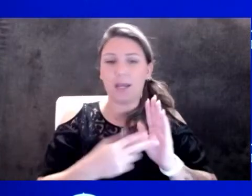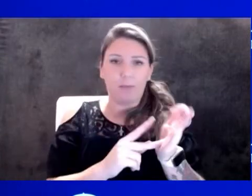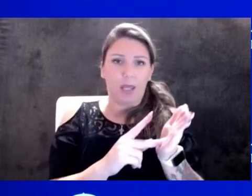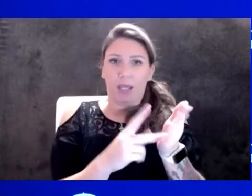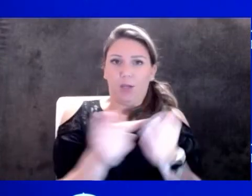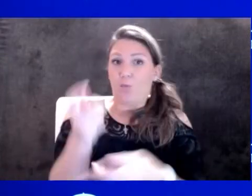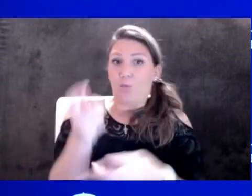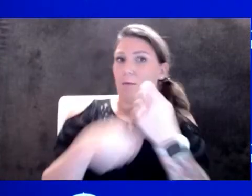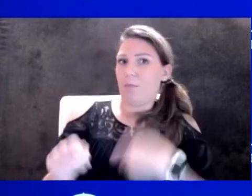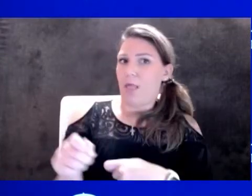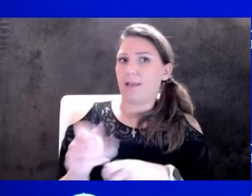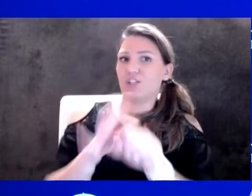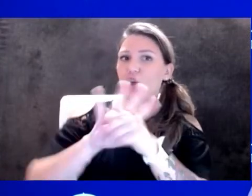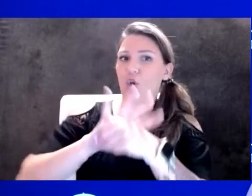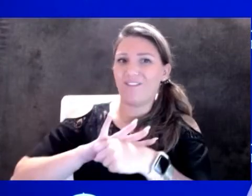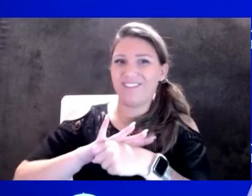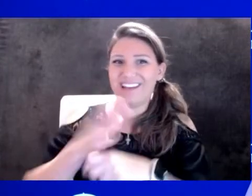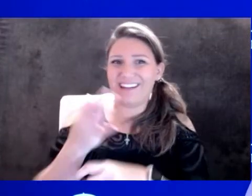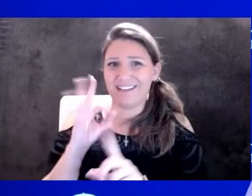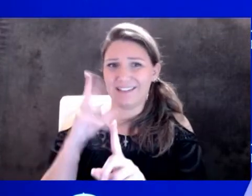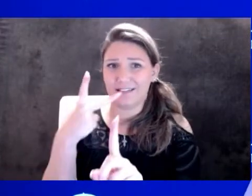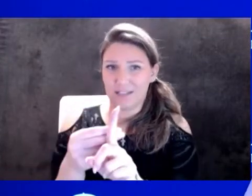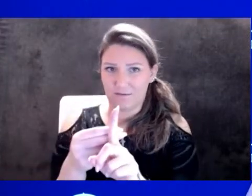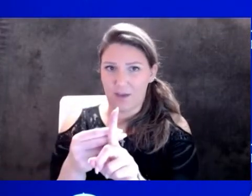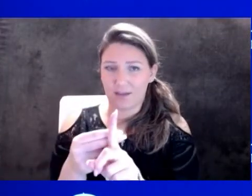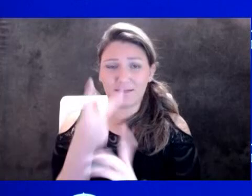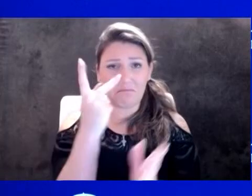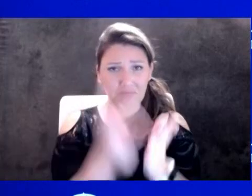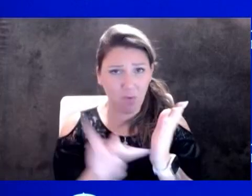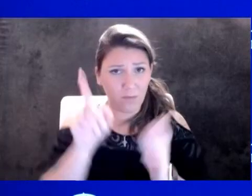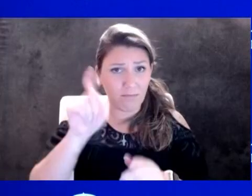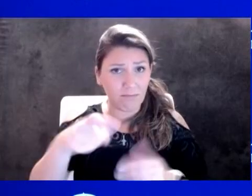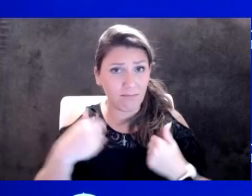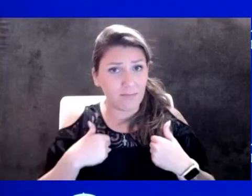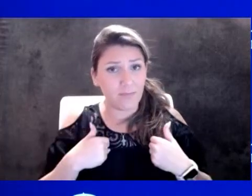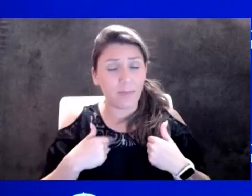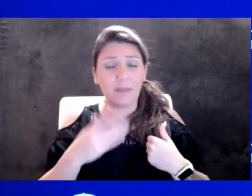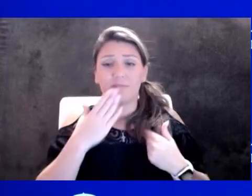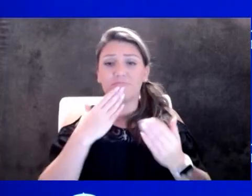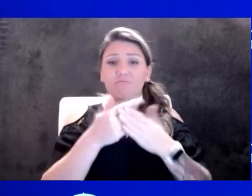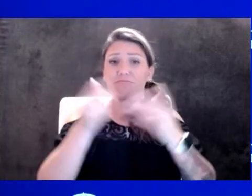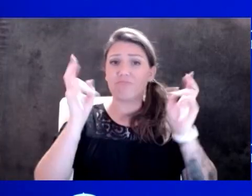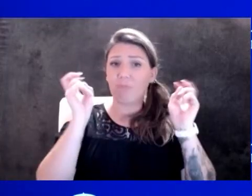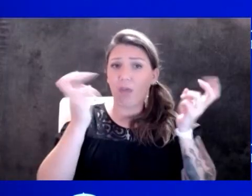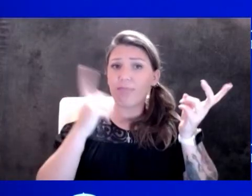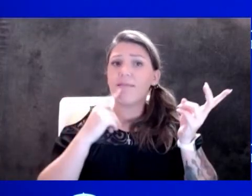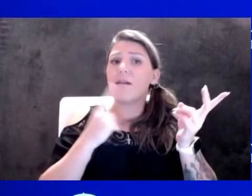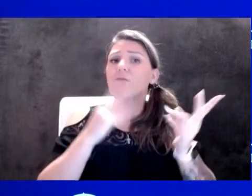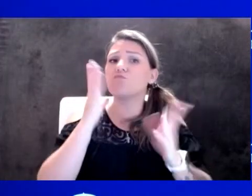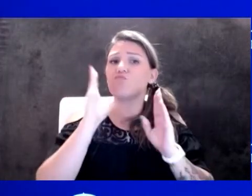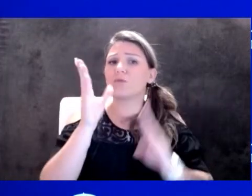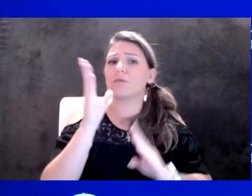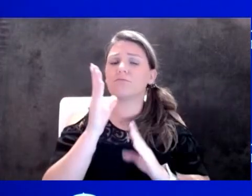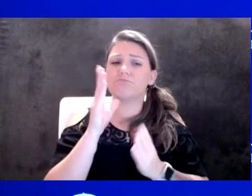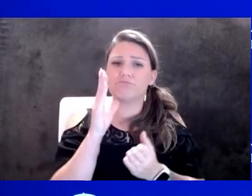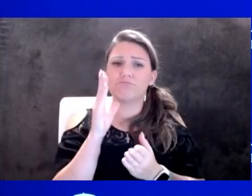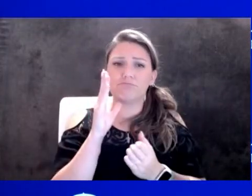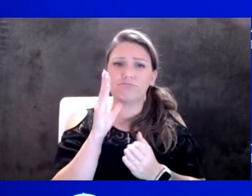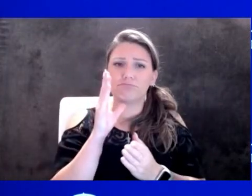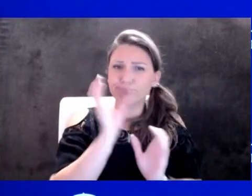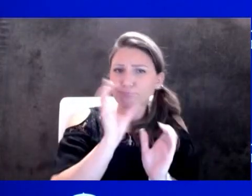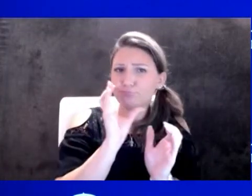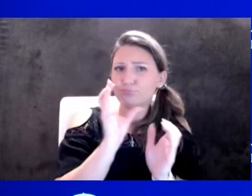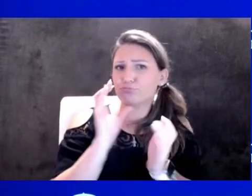the COVID-19 vaccine. So it's a good headline. I'm still going to be looking for the study, but I think the main thing